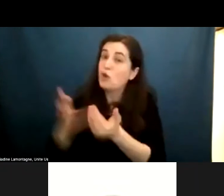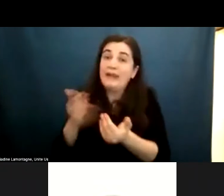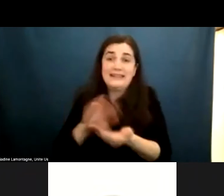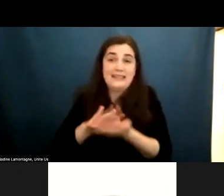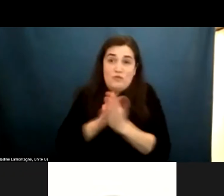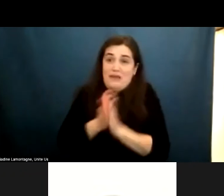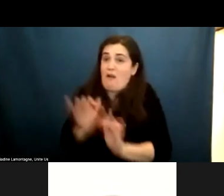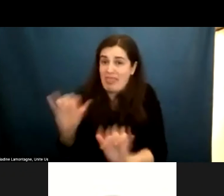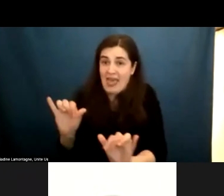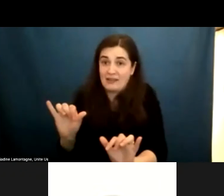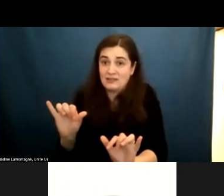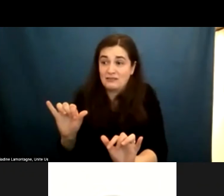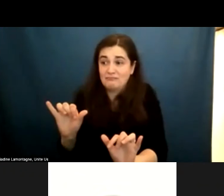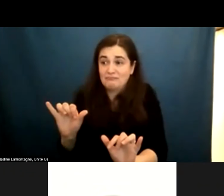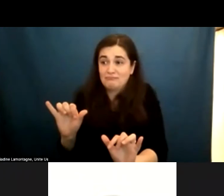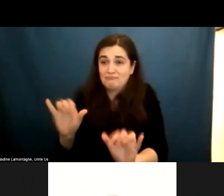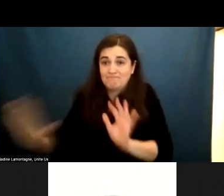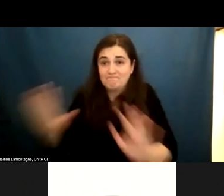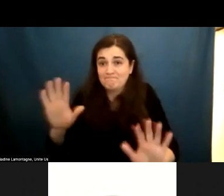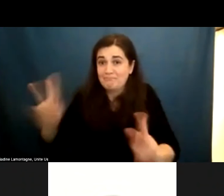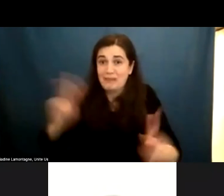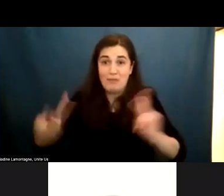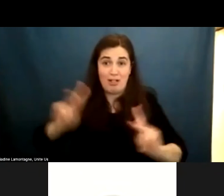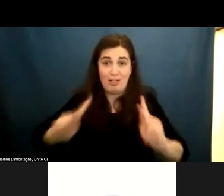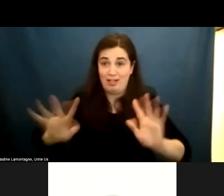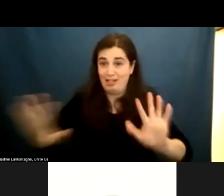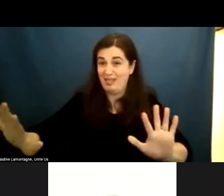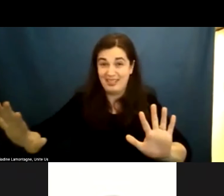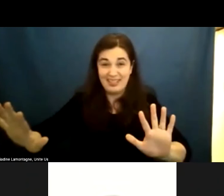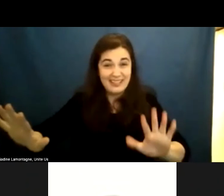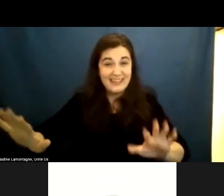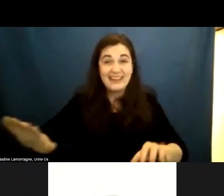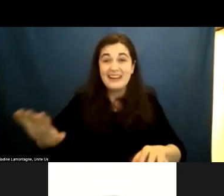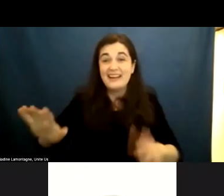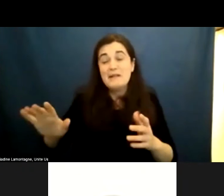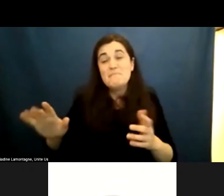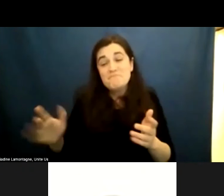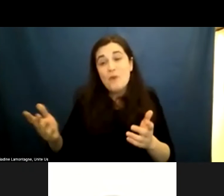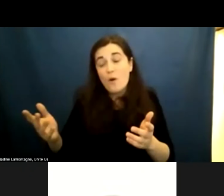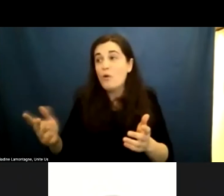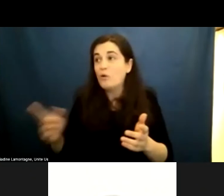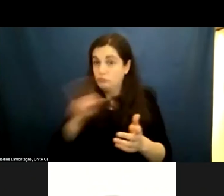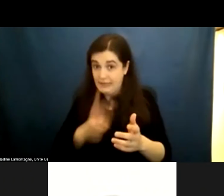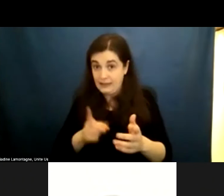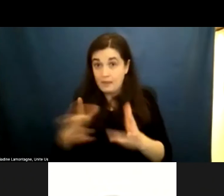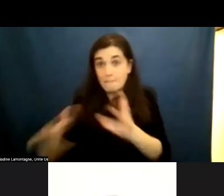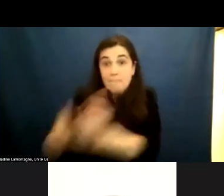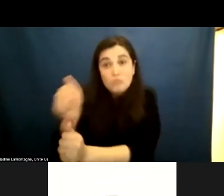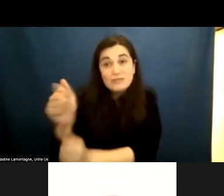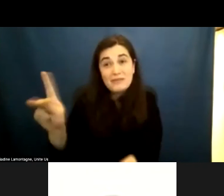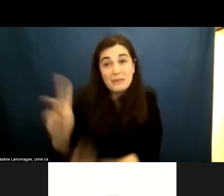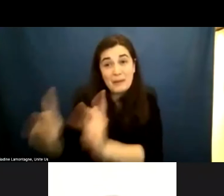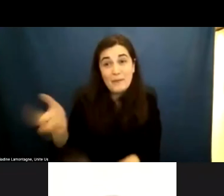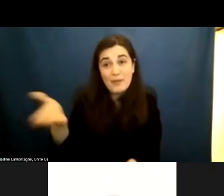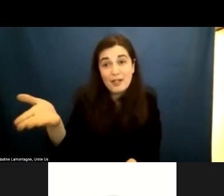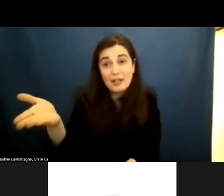movement. And I certainly think there's a fringe there of folks that are diluted and highly politicized, but the majority of people